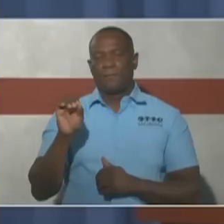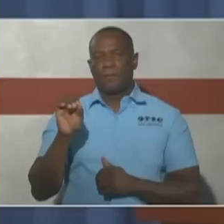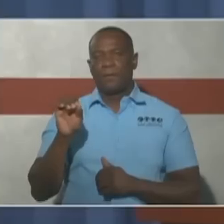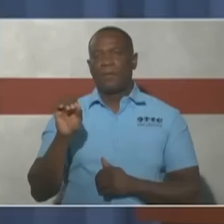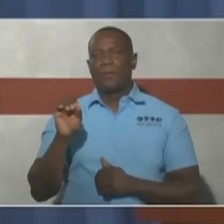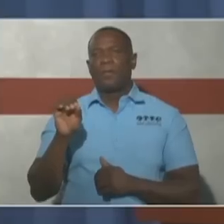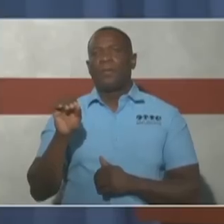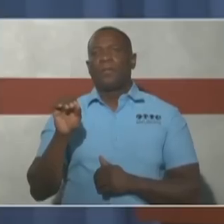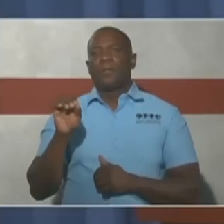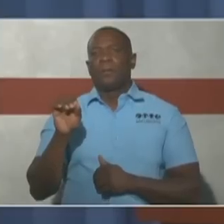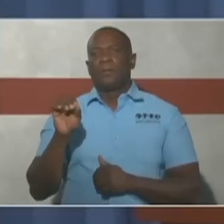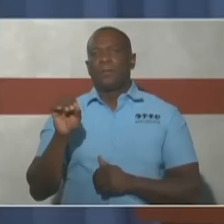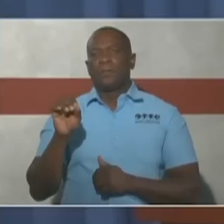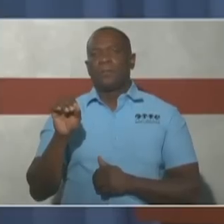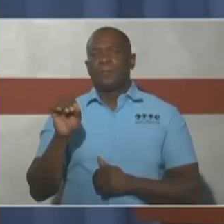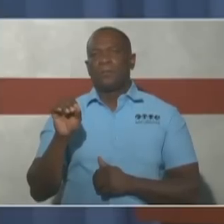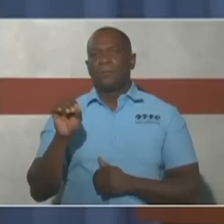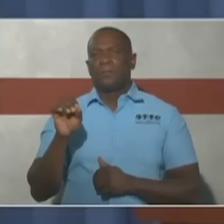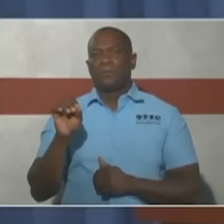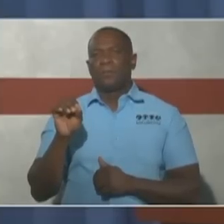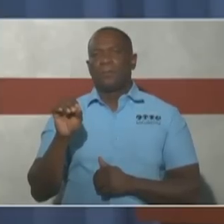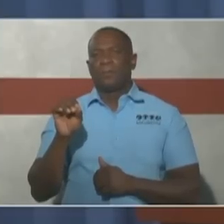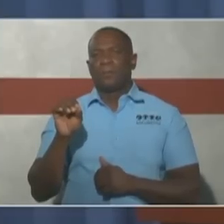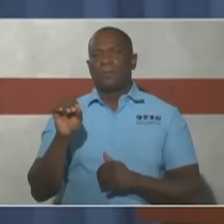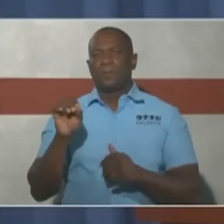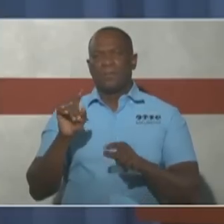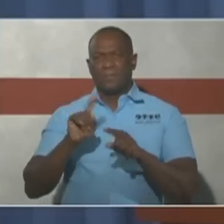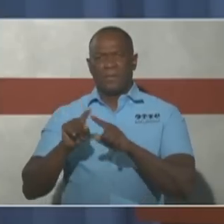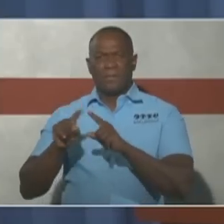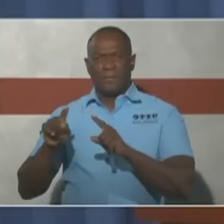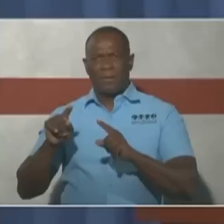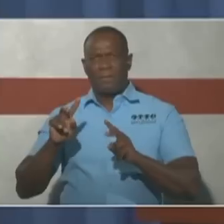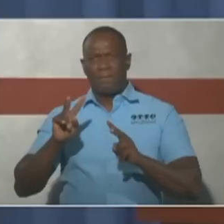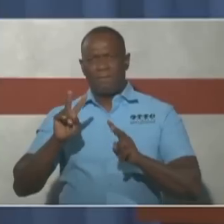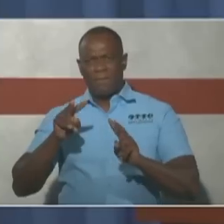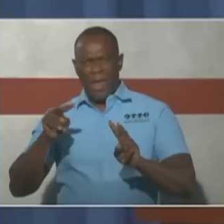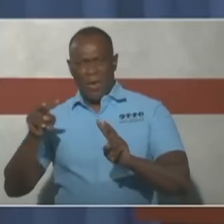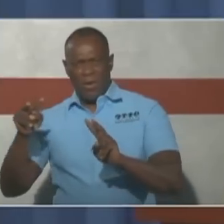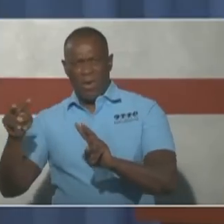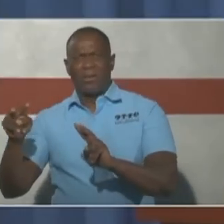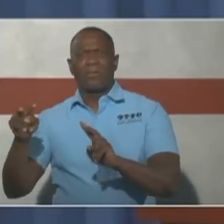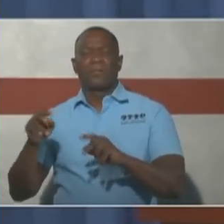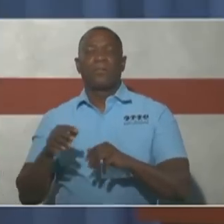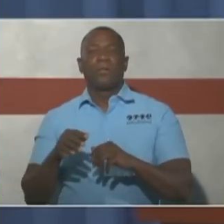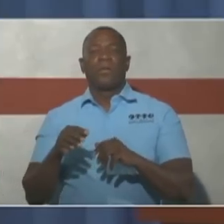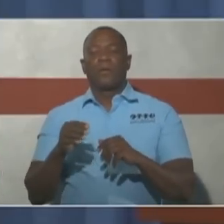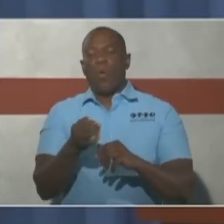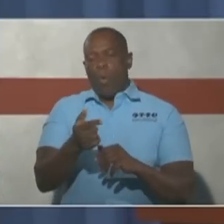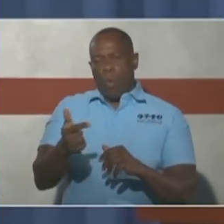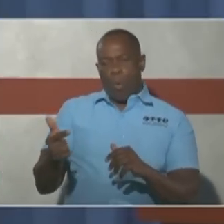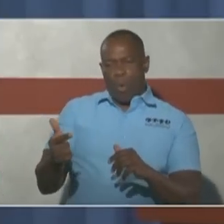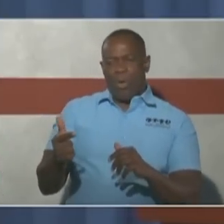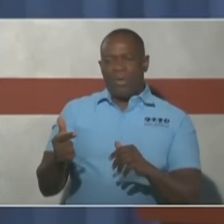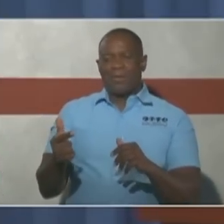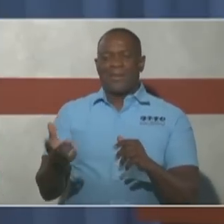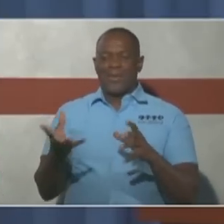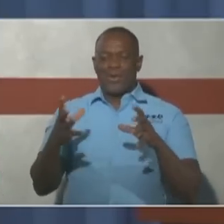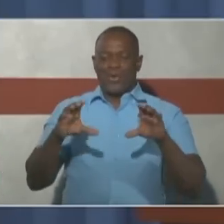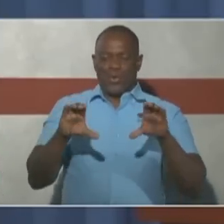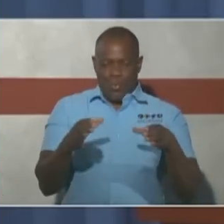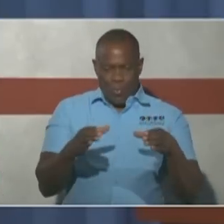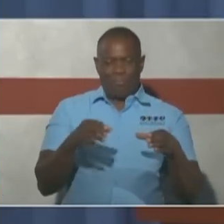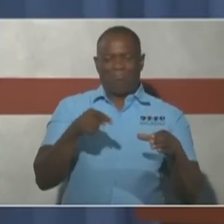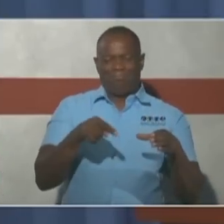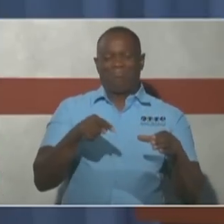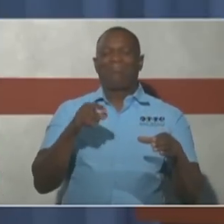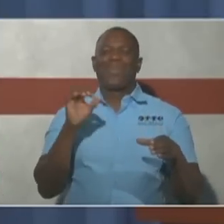650 new lineages, so there's a lot of lineages circulating around the world. And all of these lineages, though, remain classified